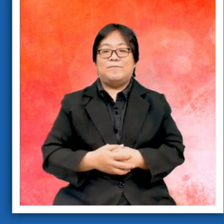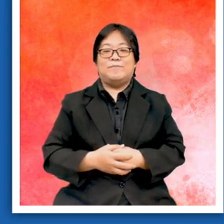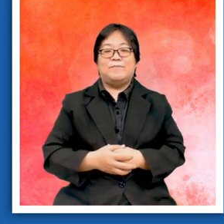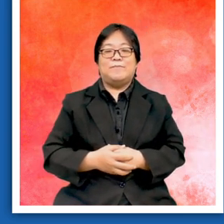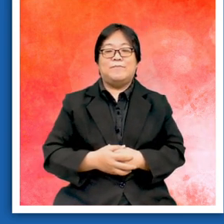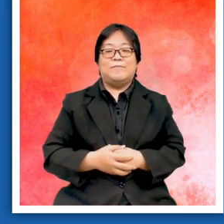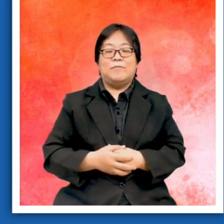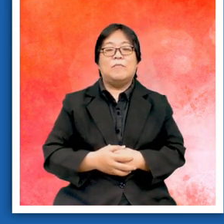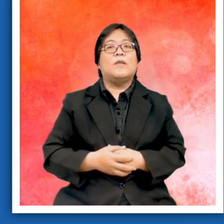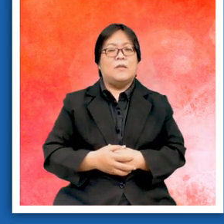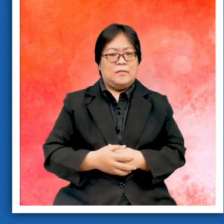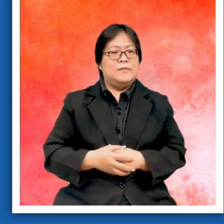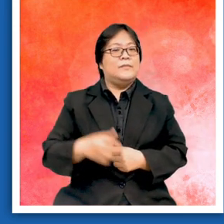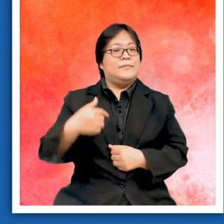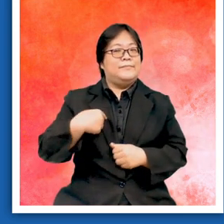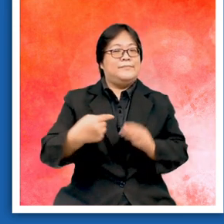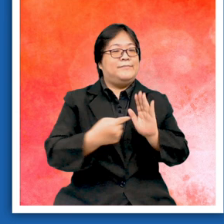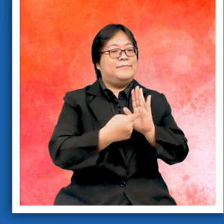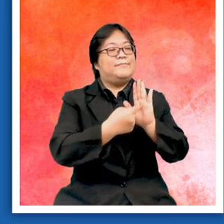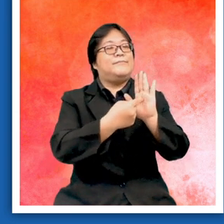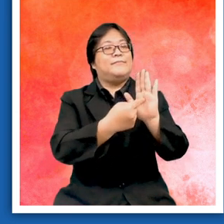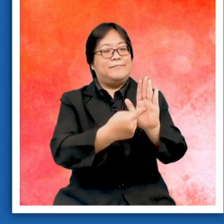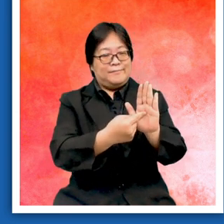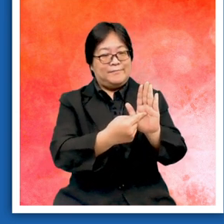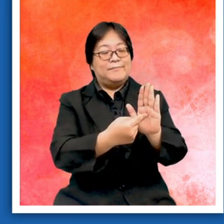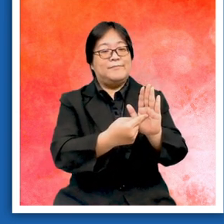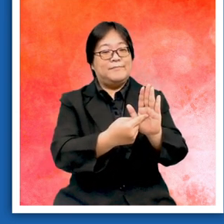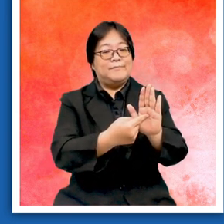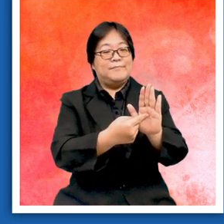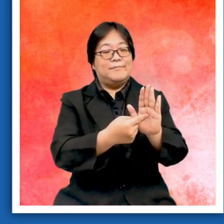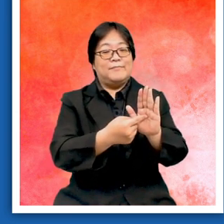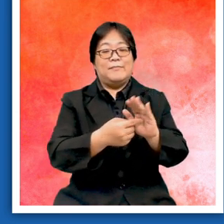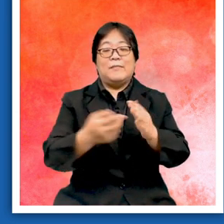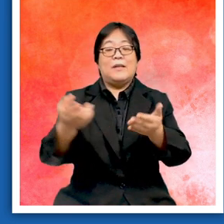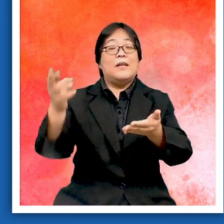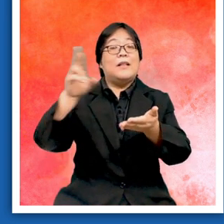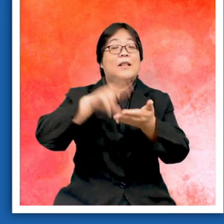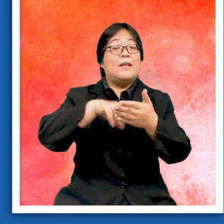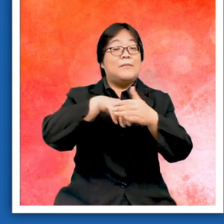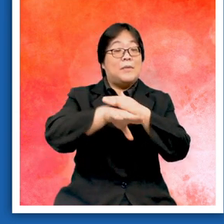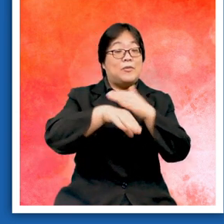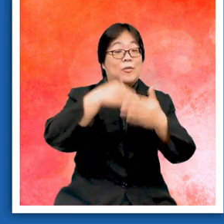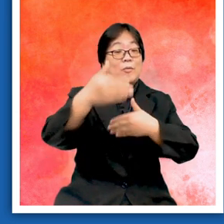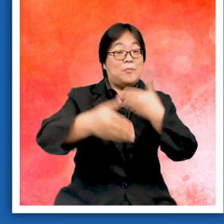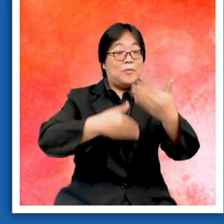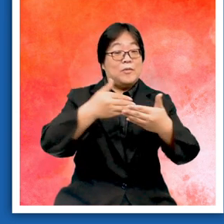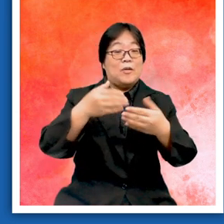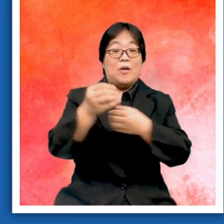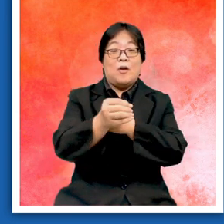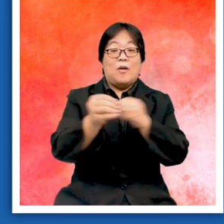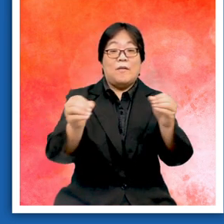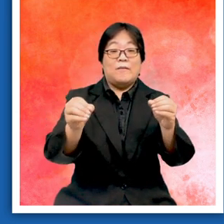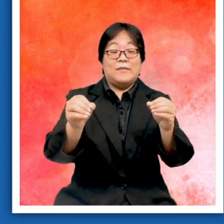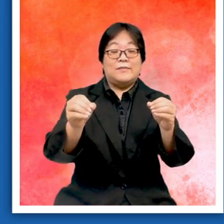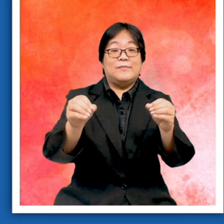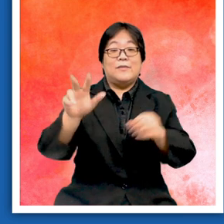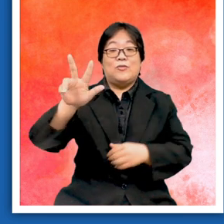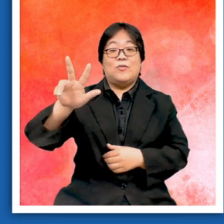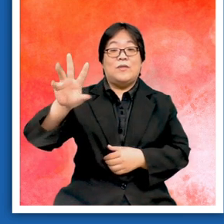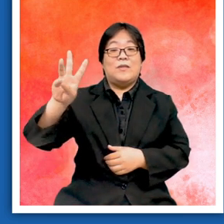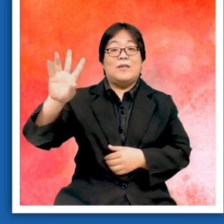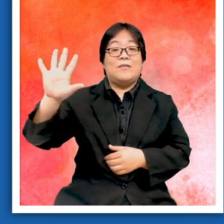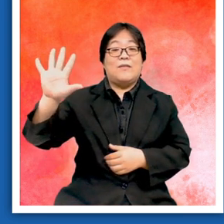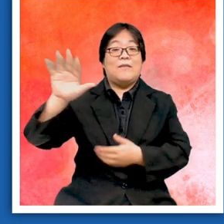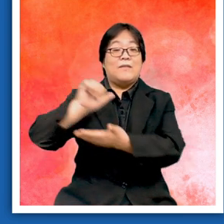So let's walk you through the sign-in process for your Office